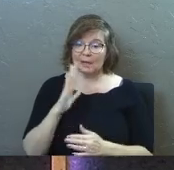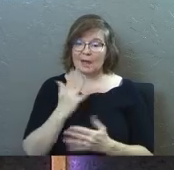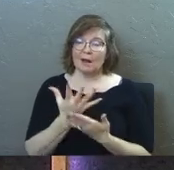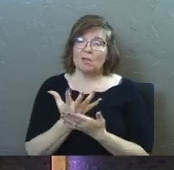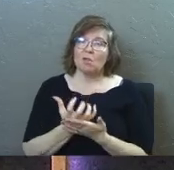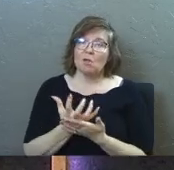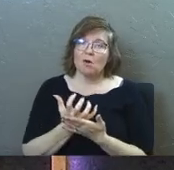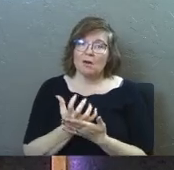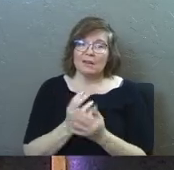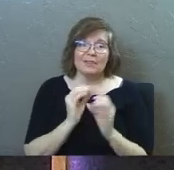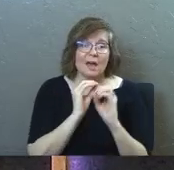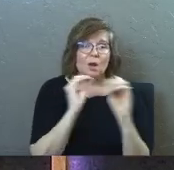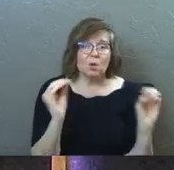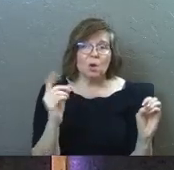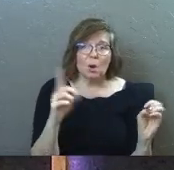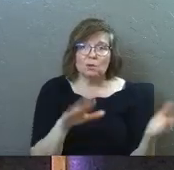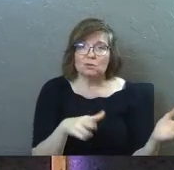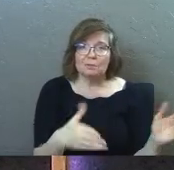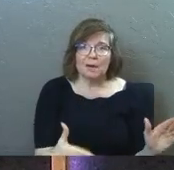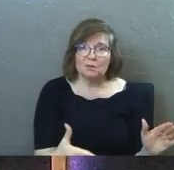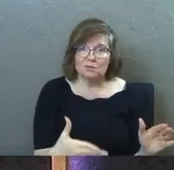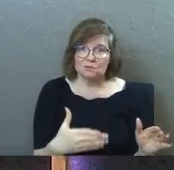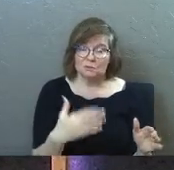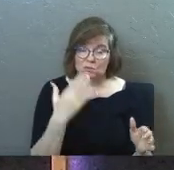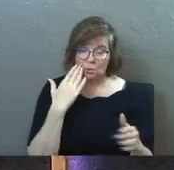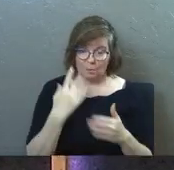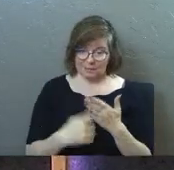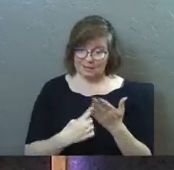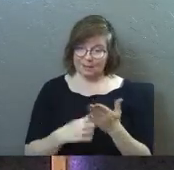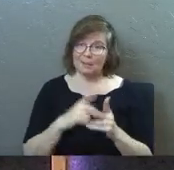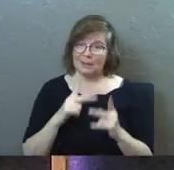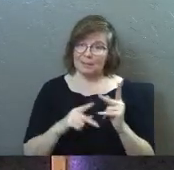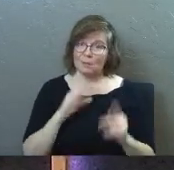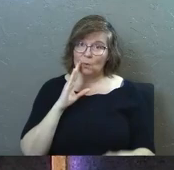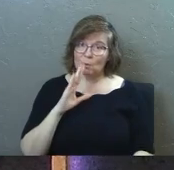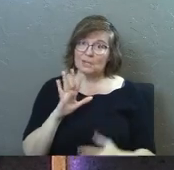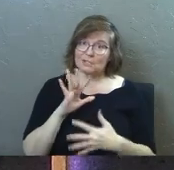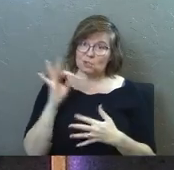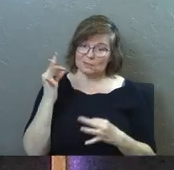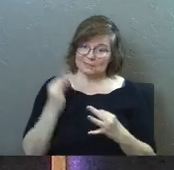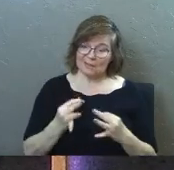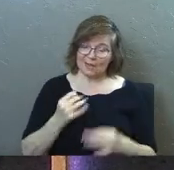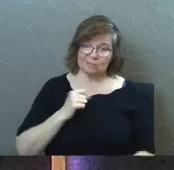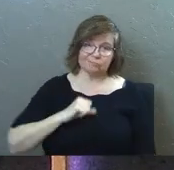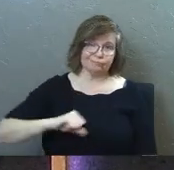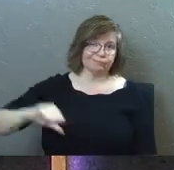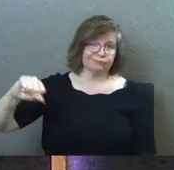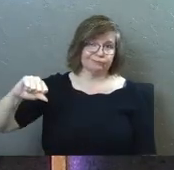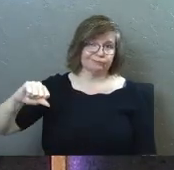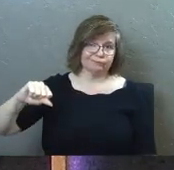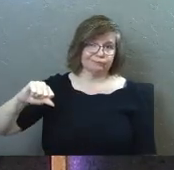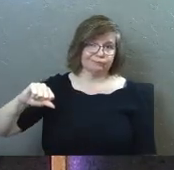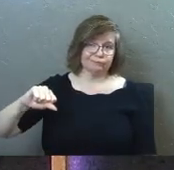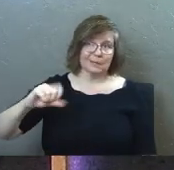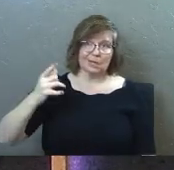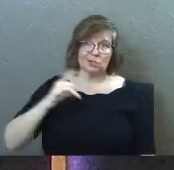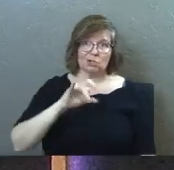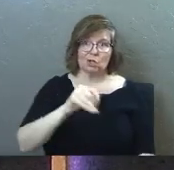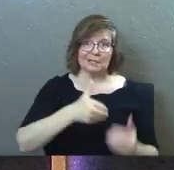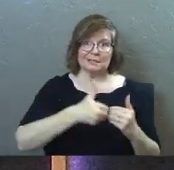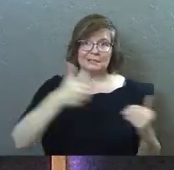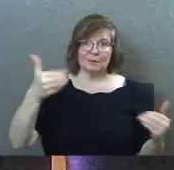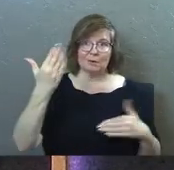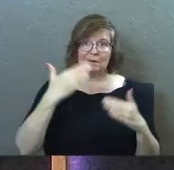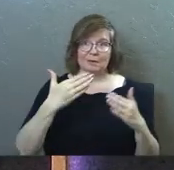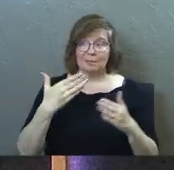God longs that none should perish. Did you know that sometimes people will choose an eternity separated from God, even